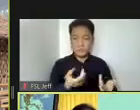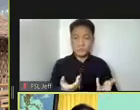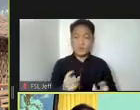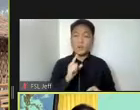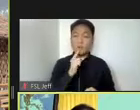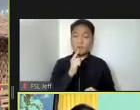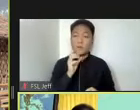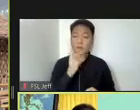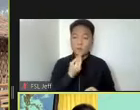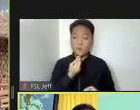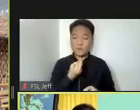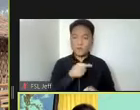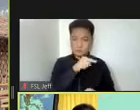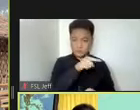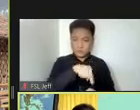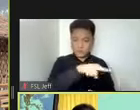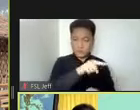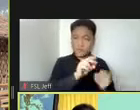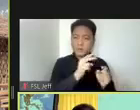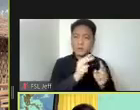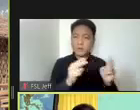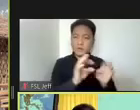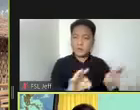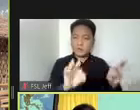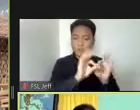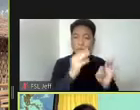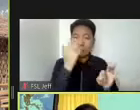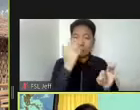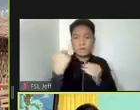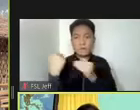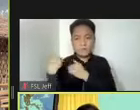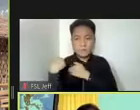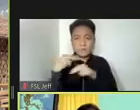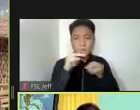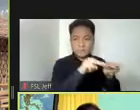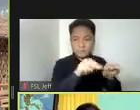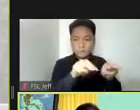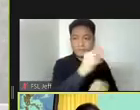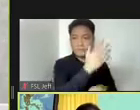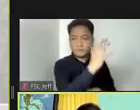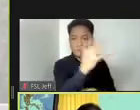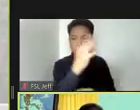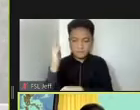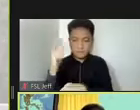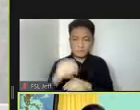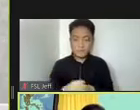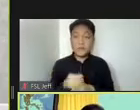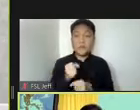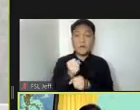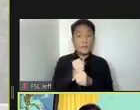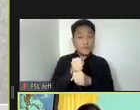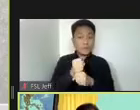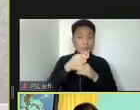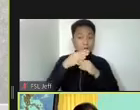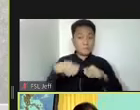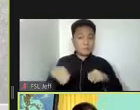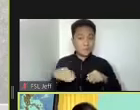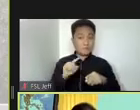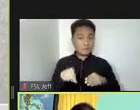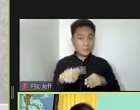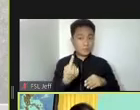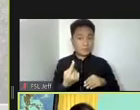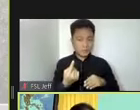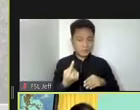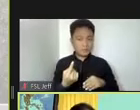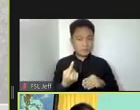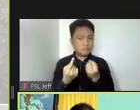Coffee for Peace is just one of the many social enterprises that joins the world to contribute in